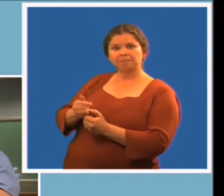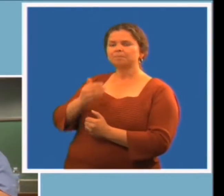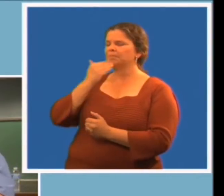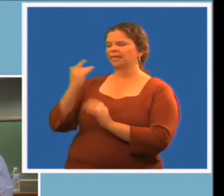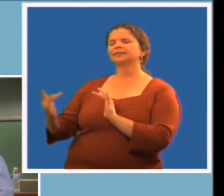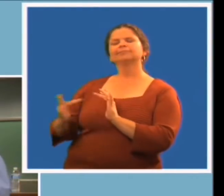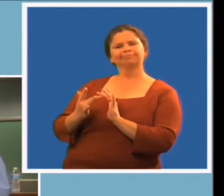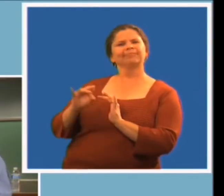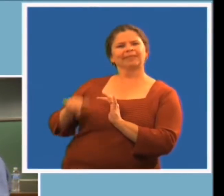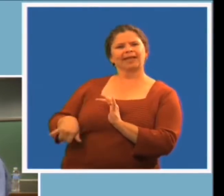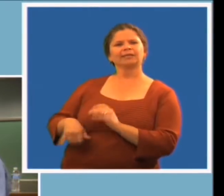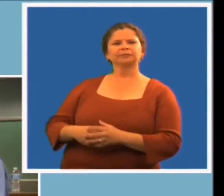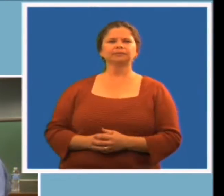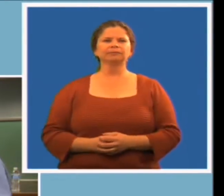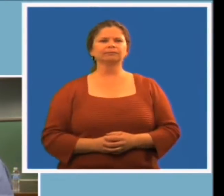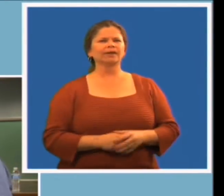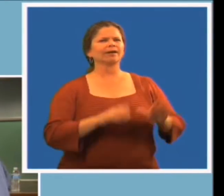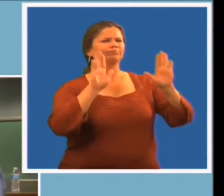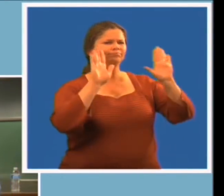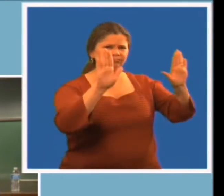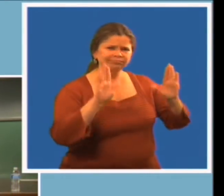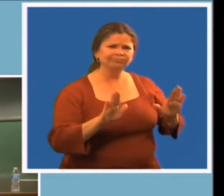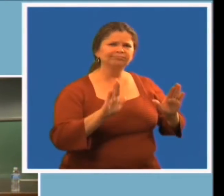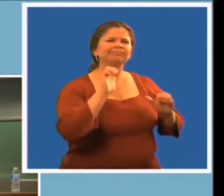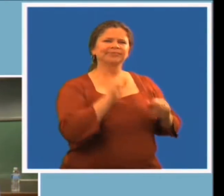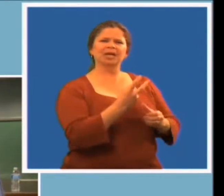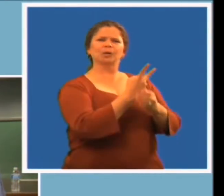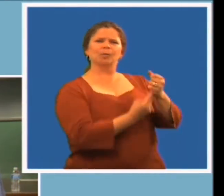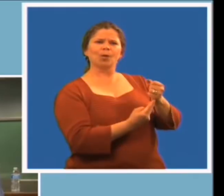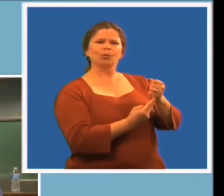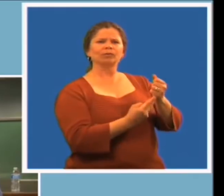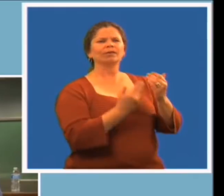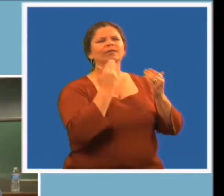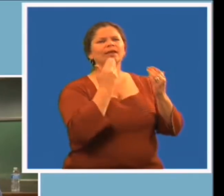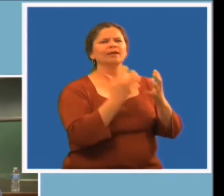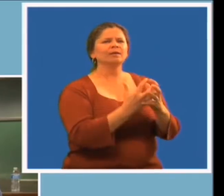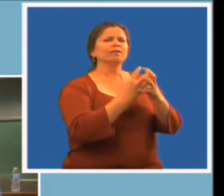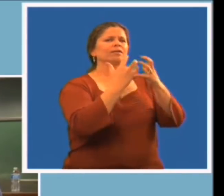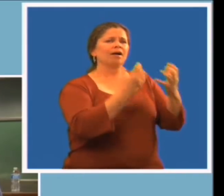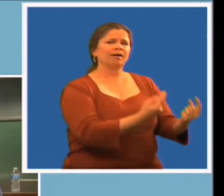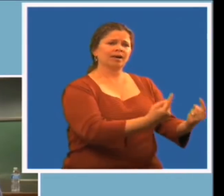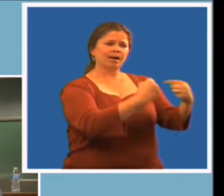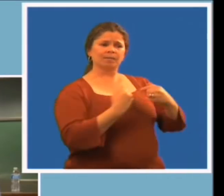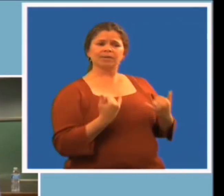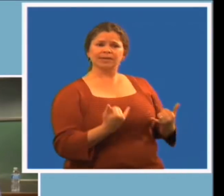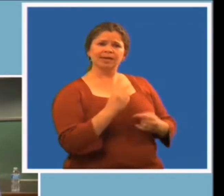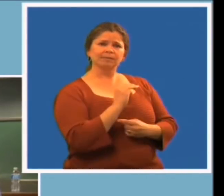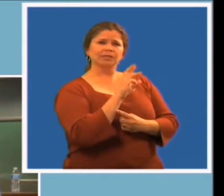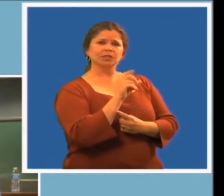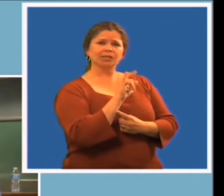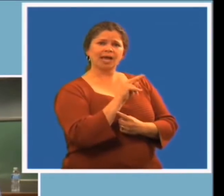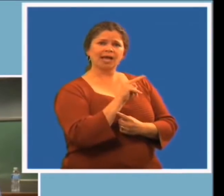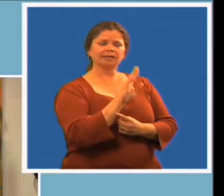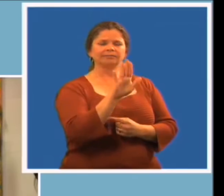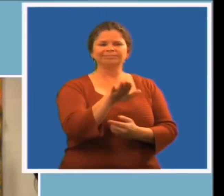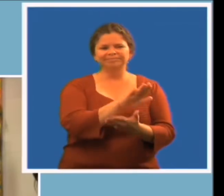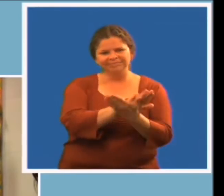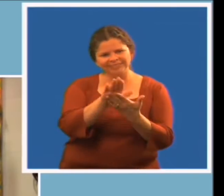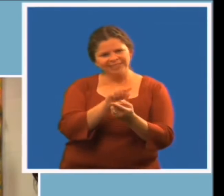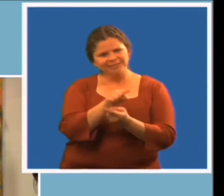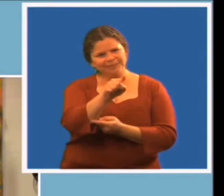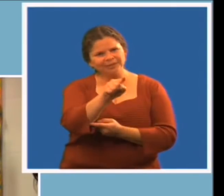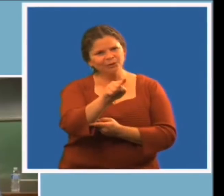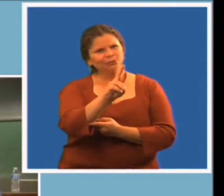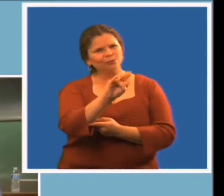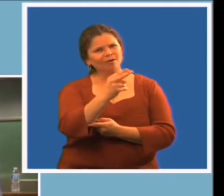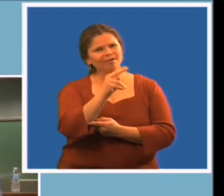Emailing or cell phone texting is the best way to contact me. Fantastic. I can do both. Thank you very much for coming